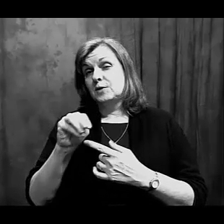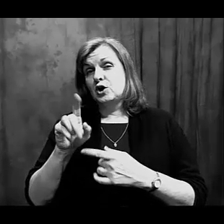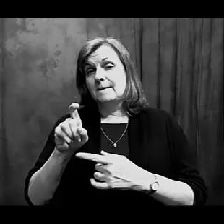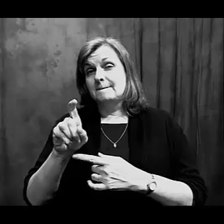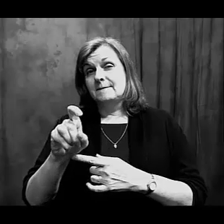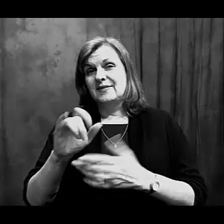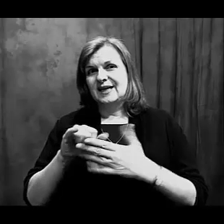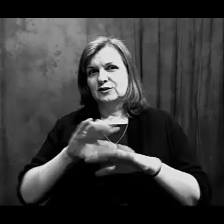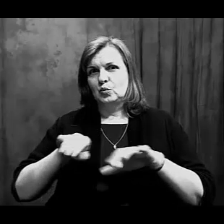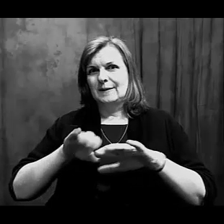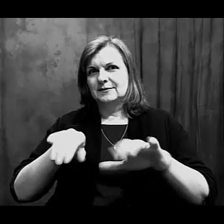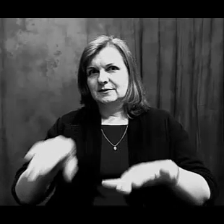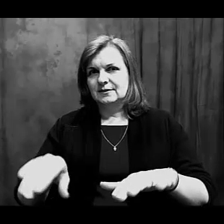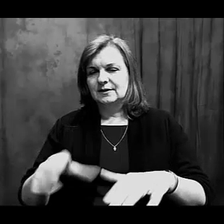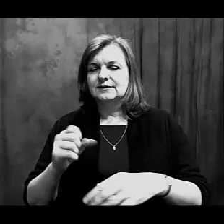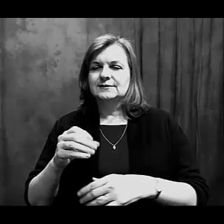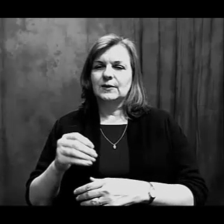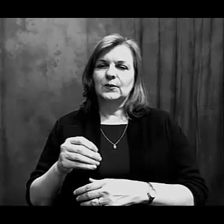swimming sperm.